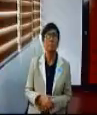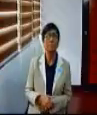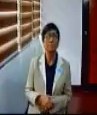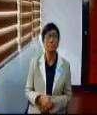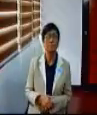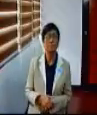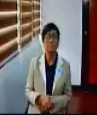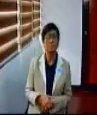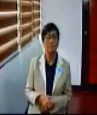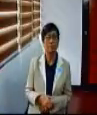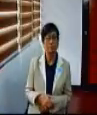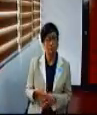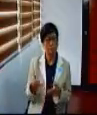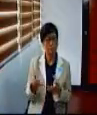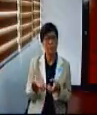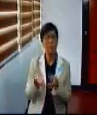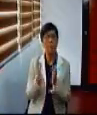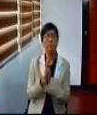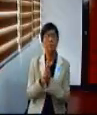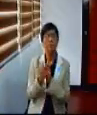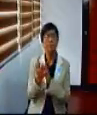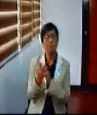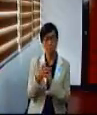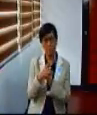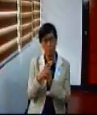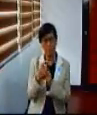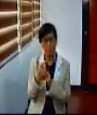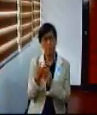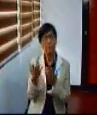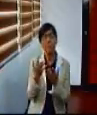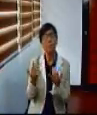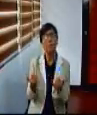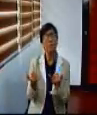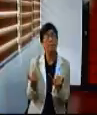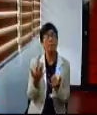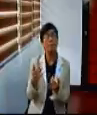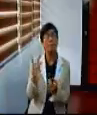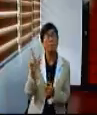And we would ask you, because where are you now? You're in London.